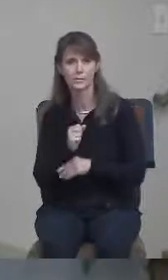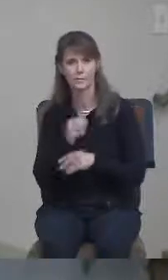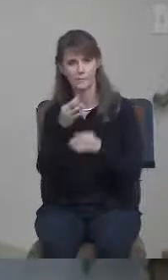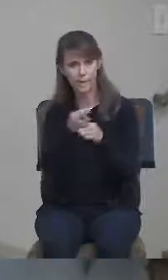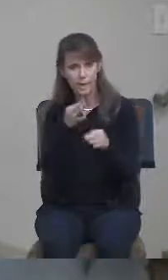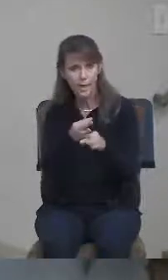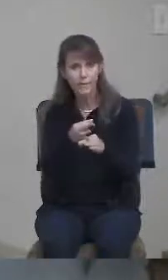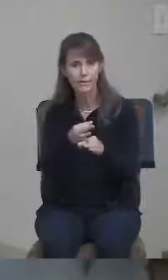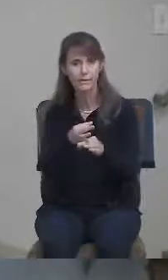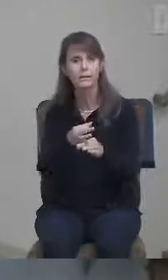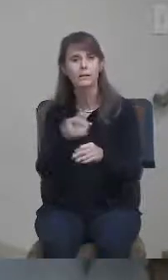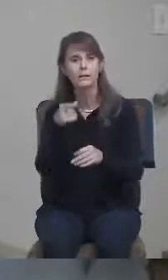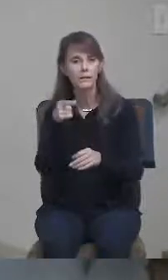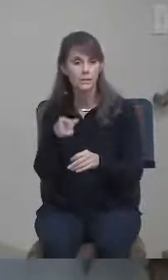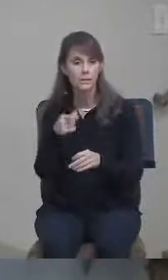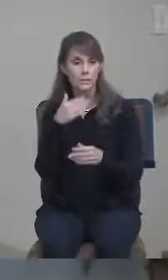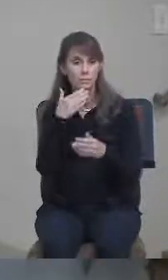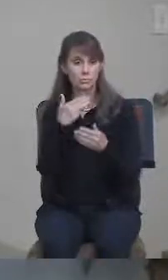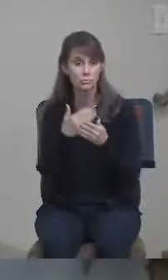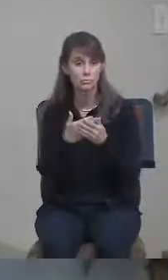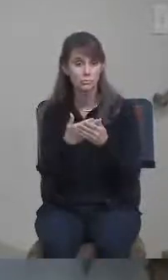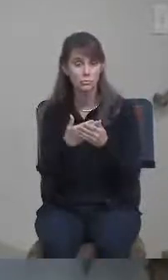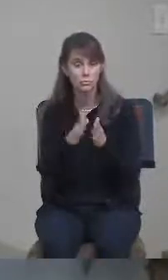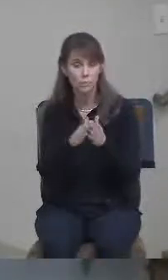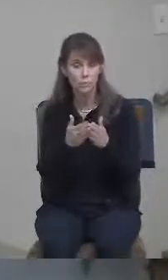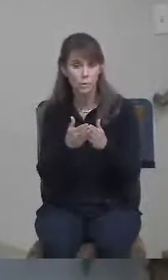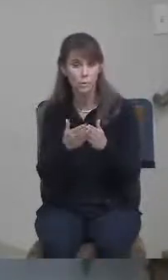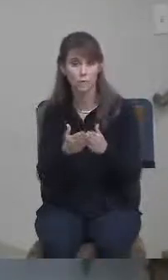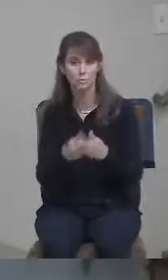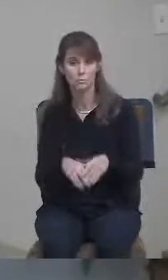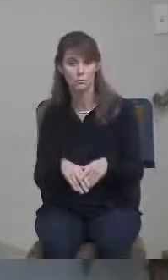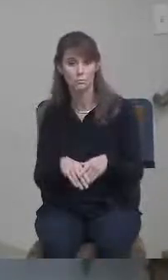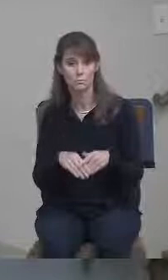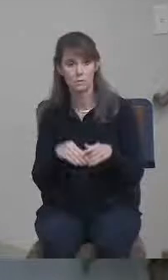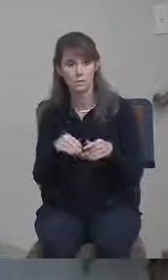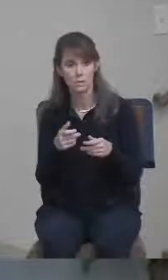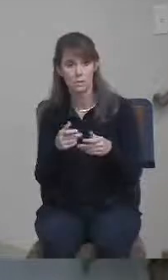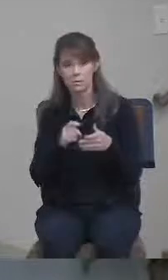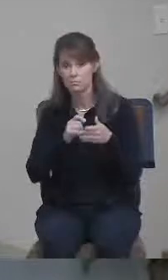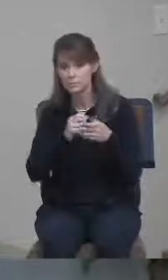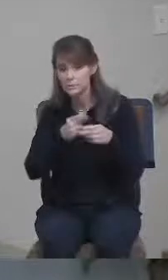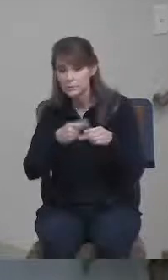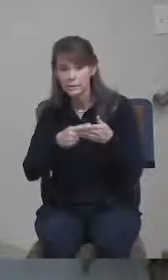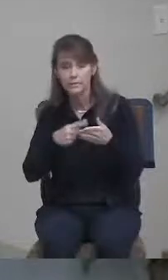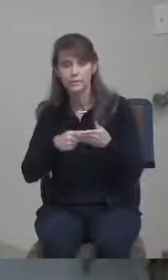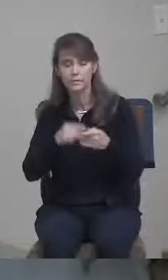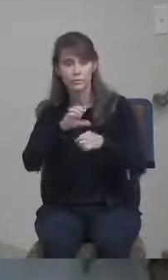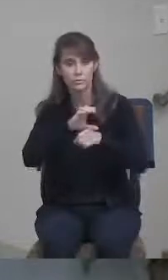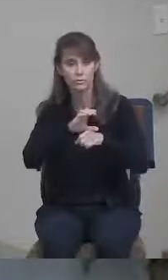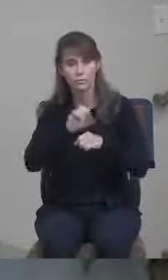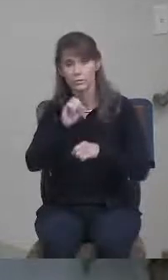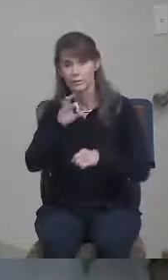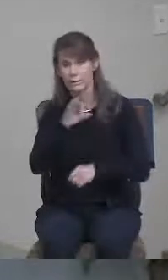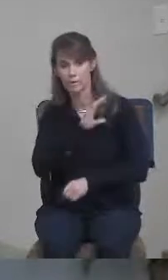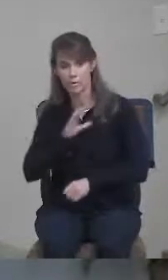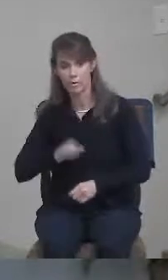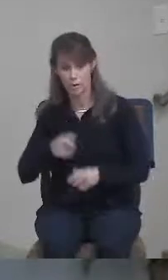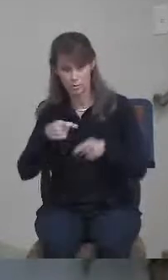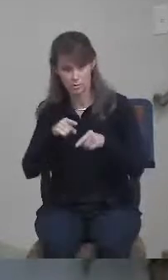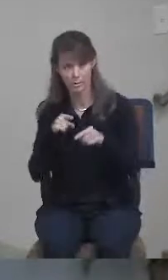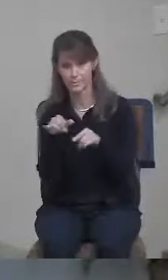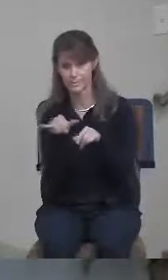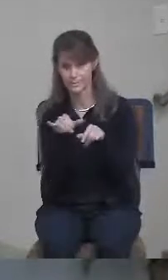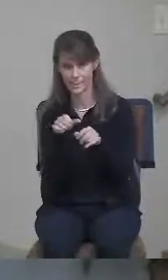years writing the book. It covers Churches of Christ in America during this time frame. Herald wrote a